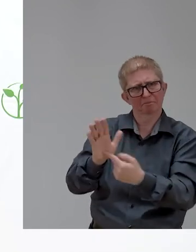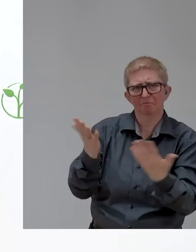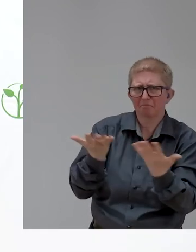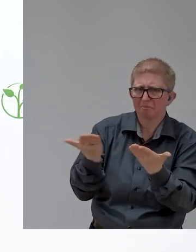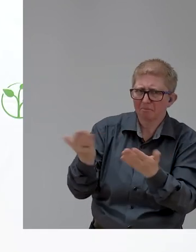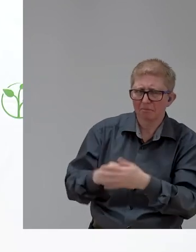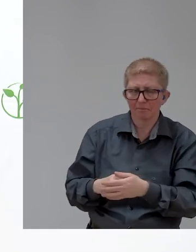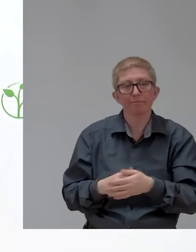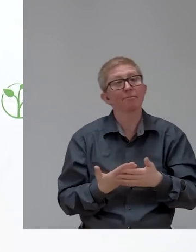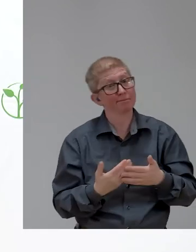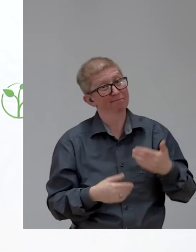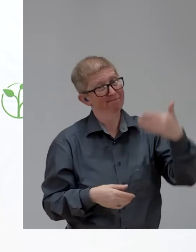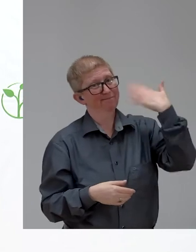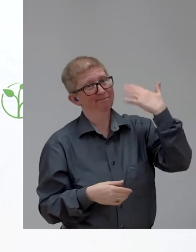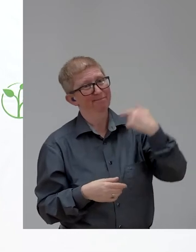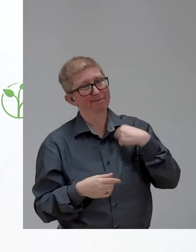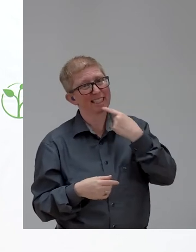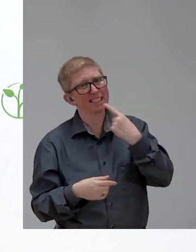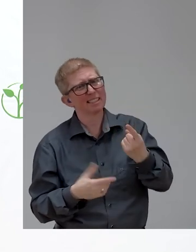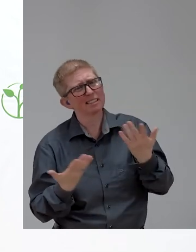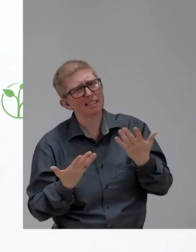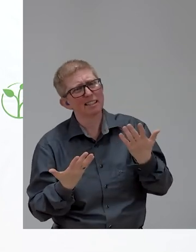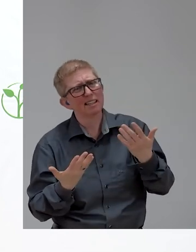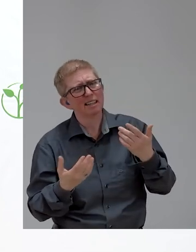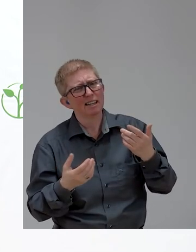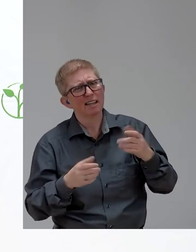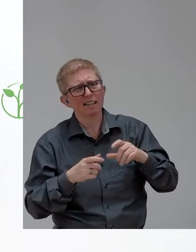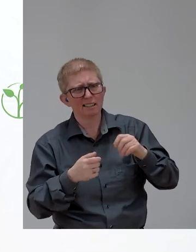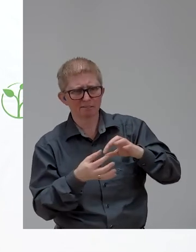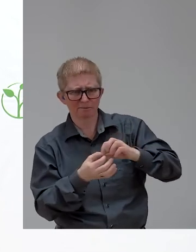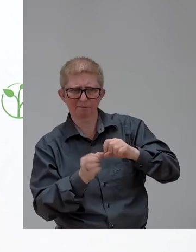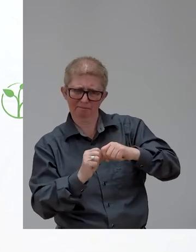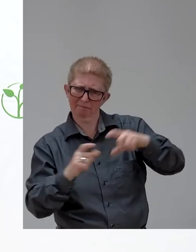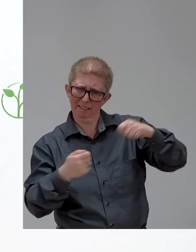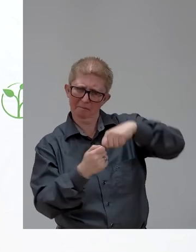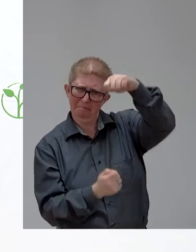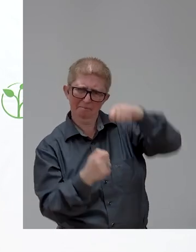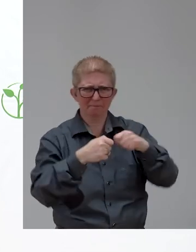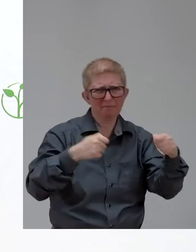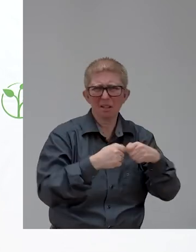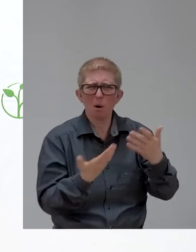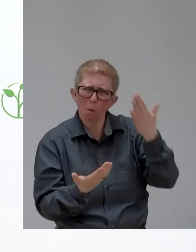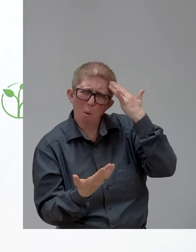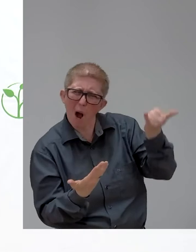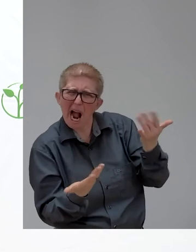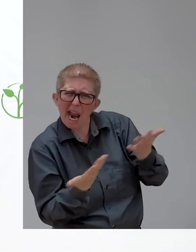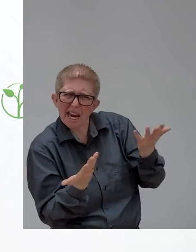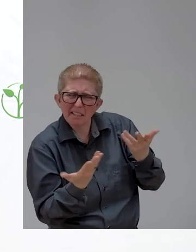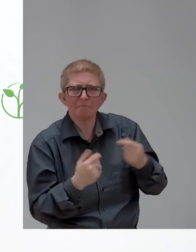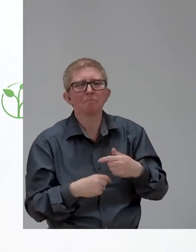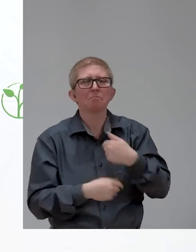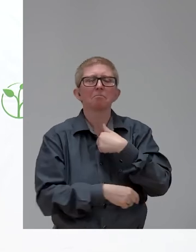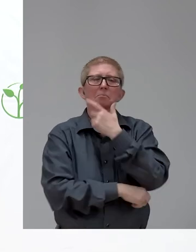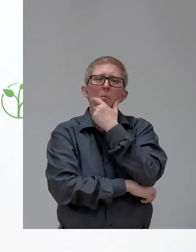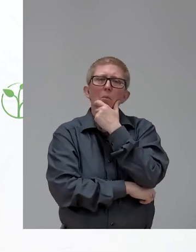scale? I had a simple answer, which was, why should you not scale? Because coming from the corporate world, imagine somebody produces